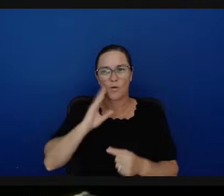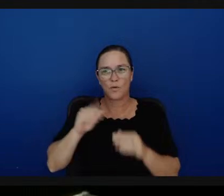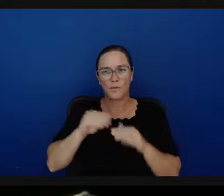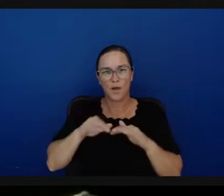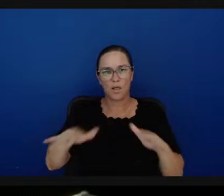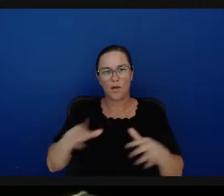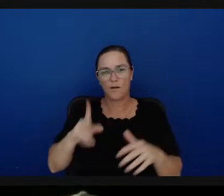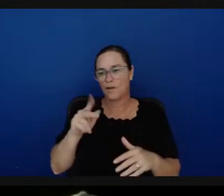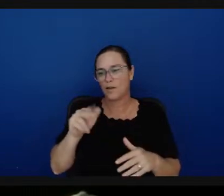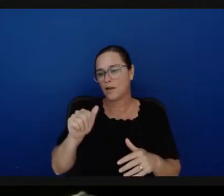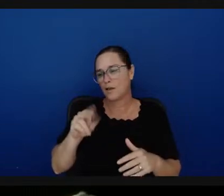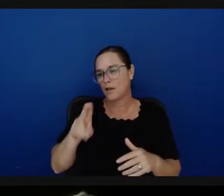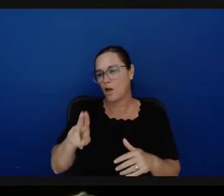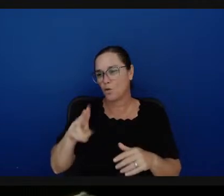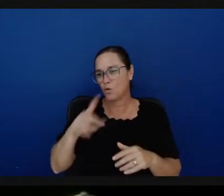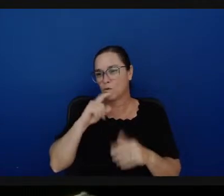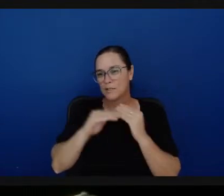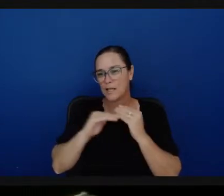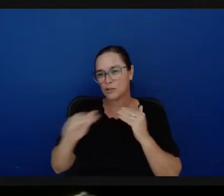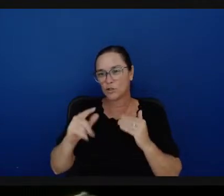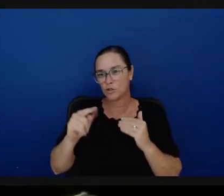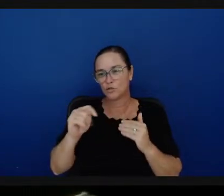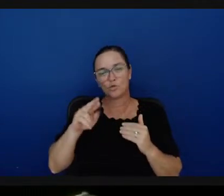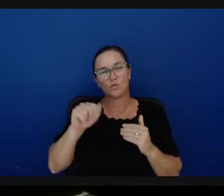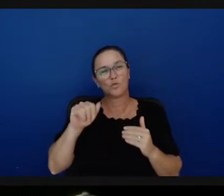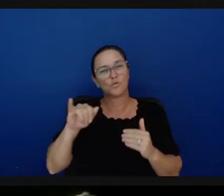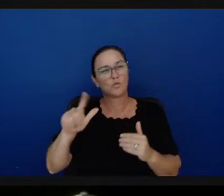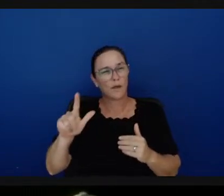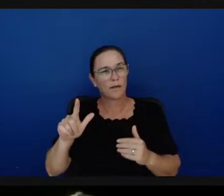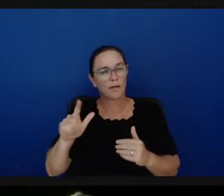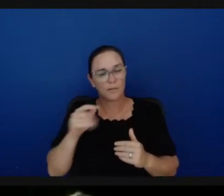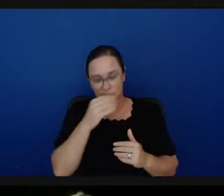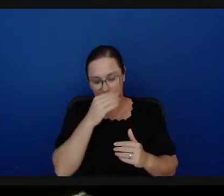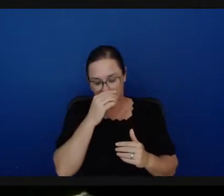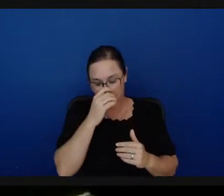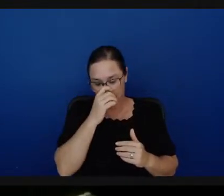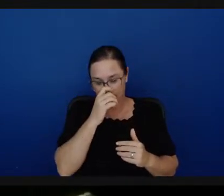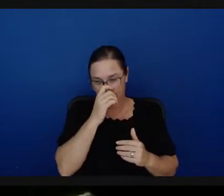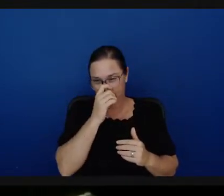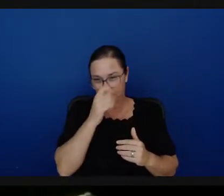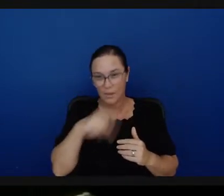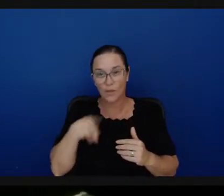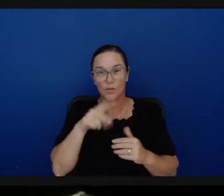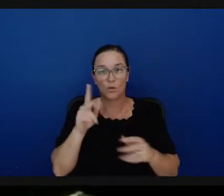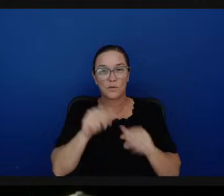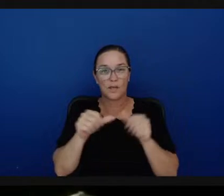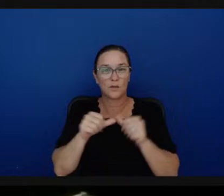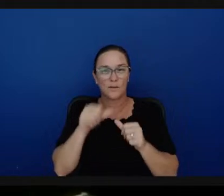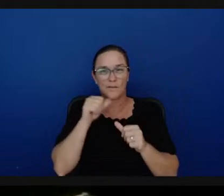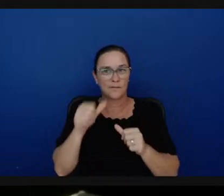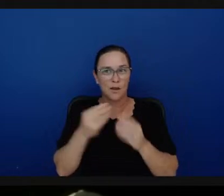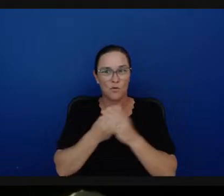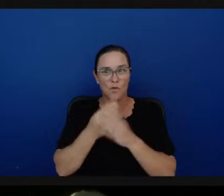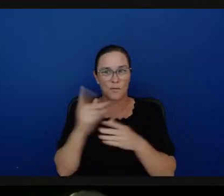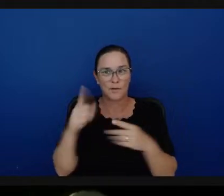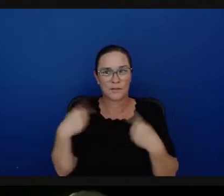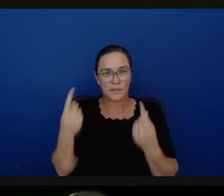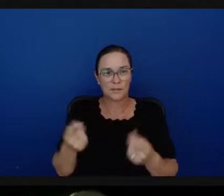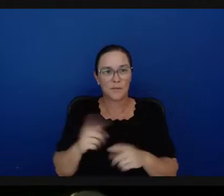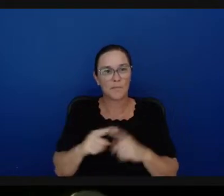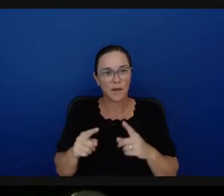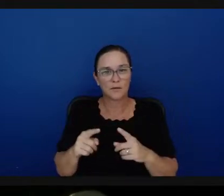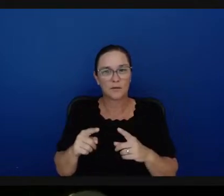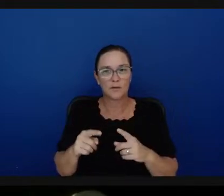Trail areas, around the pit craters, areas that have erupted since then, right? But yeah, I think it's been collecting for a long